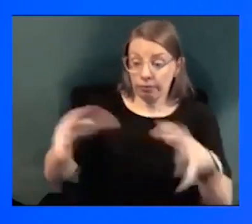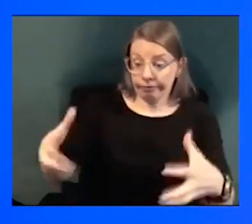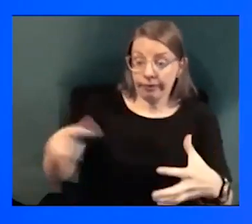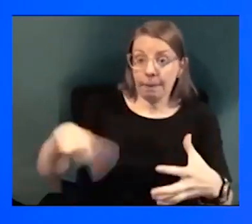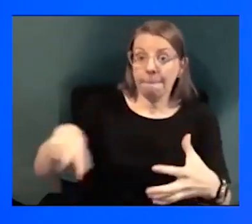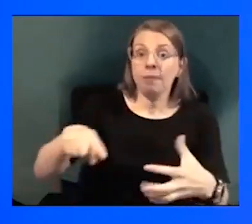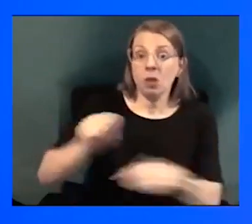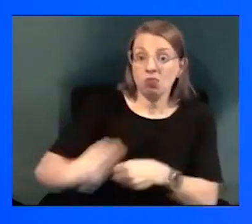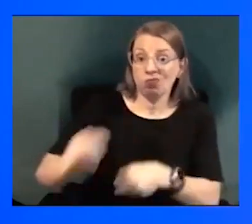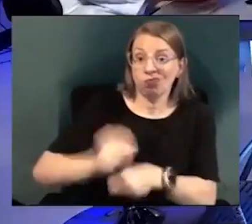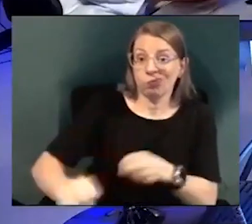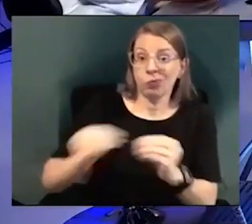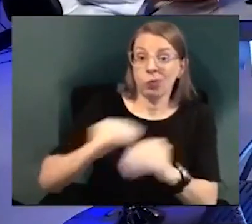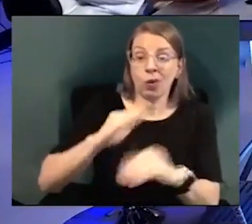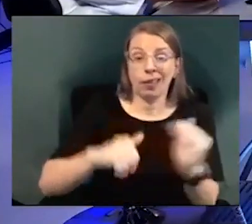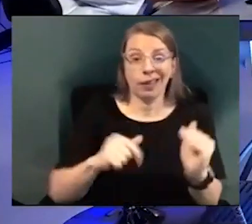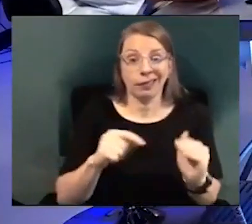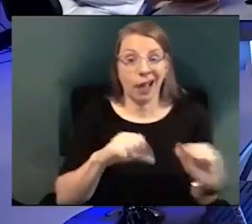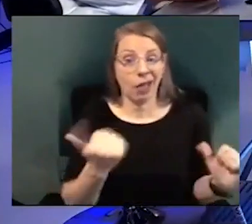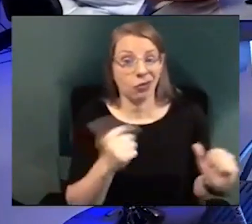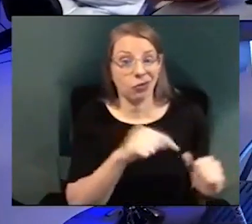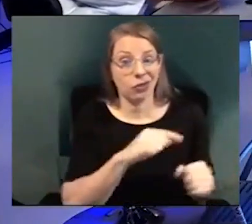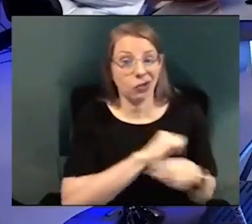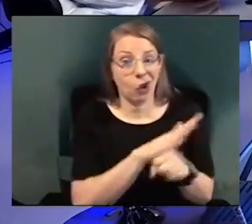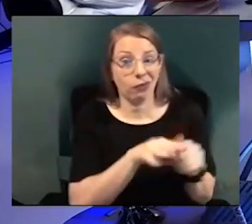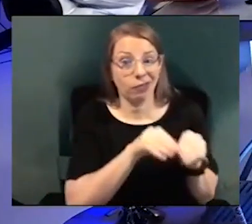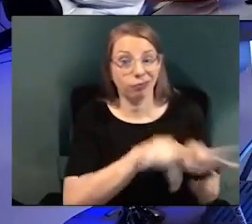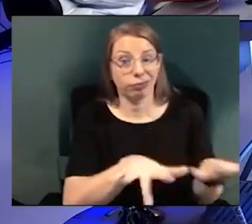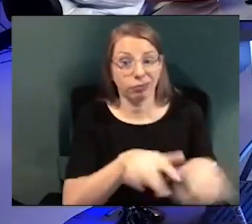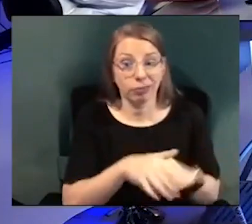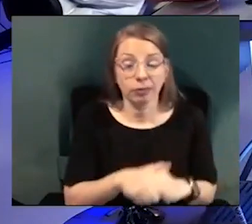very important. Other questions today?